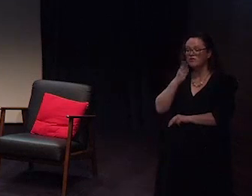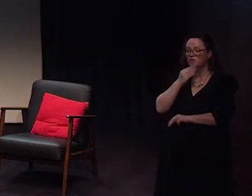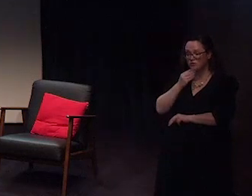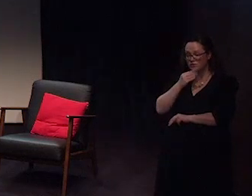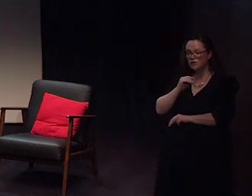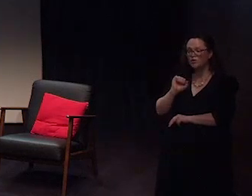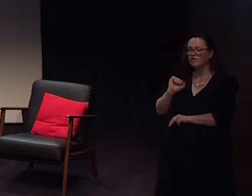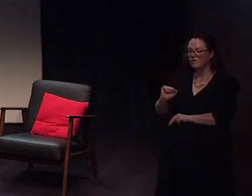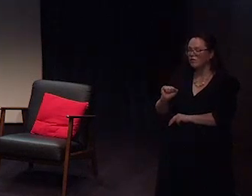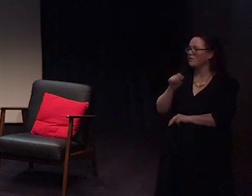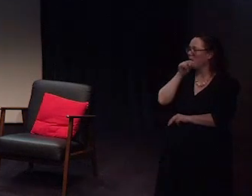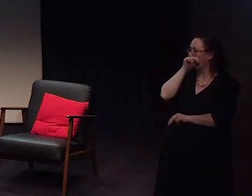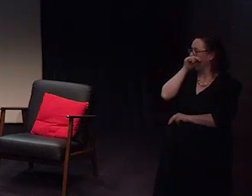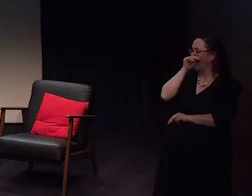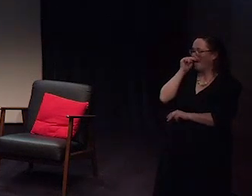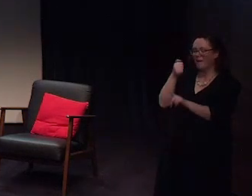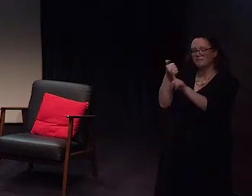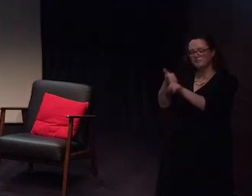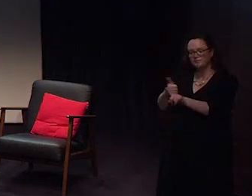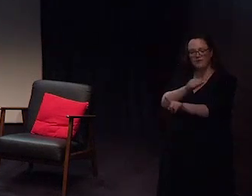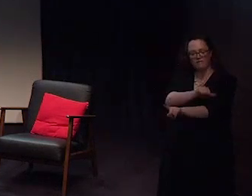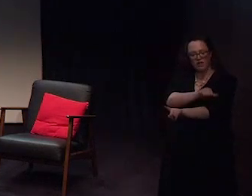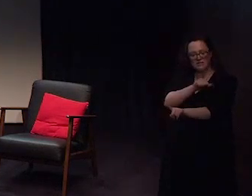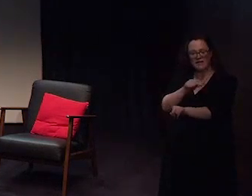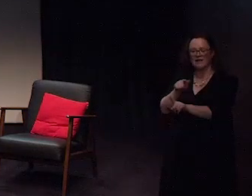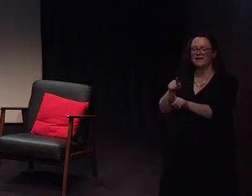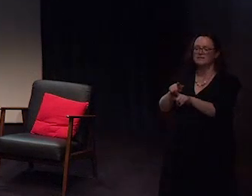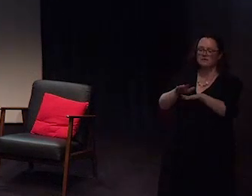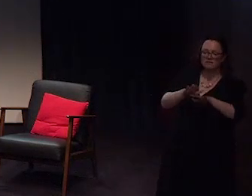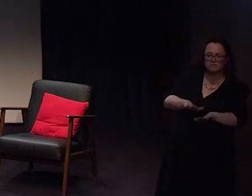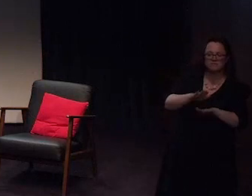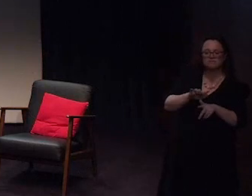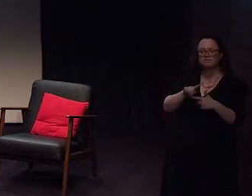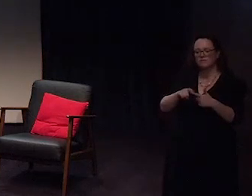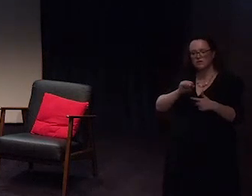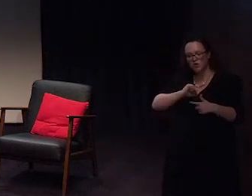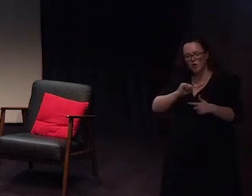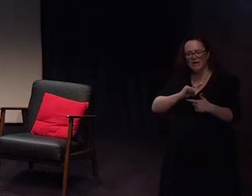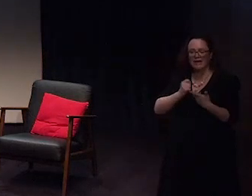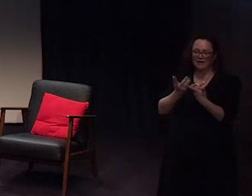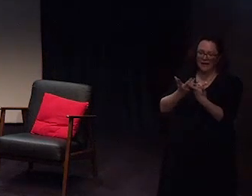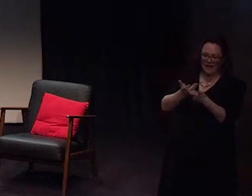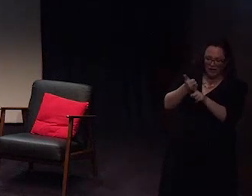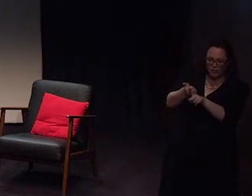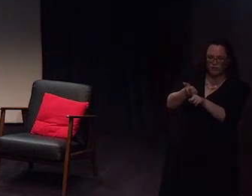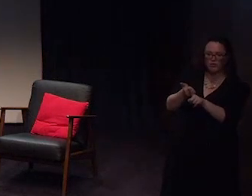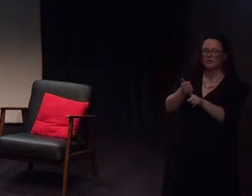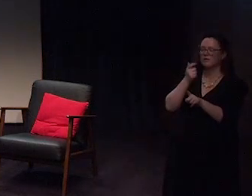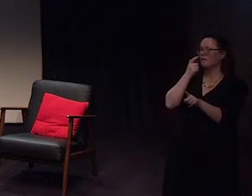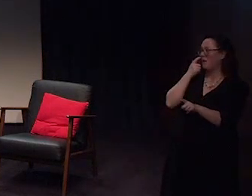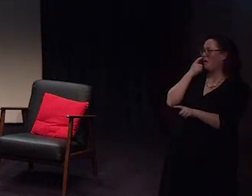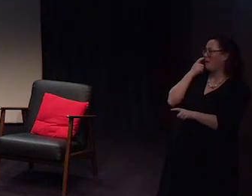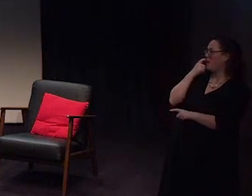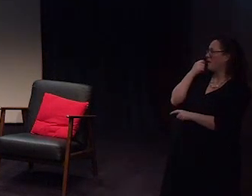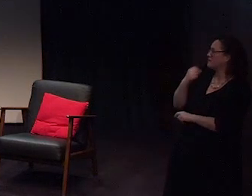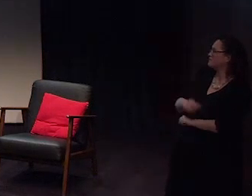of witnesses to perform first aid in case of cardiac arrest, choking, childbirth, or if there are complex gestures